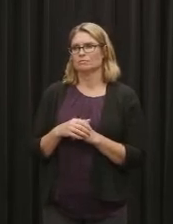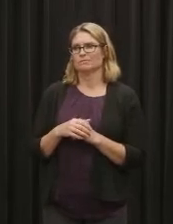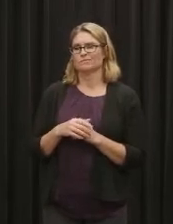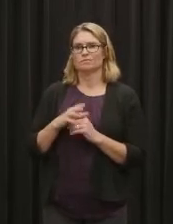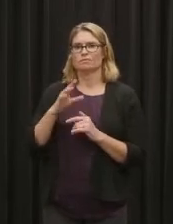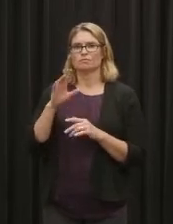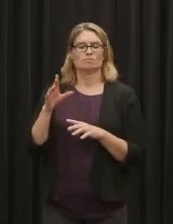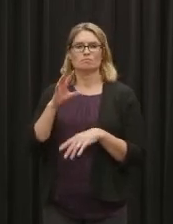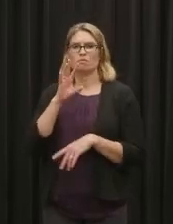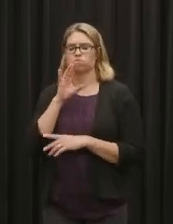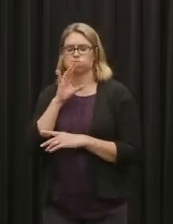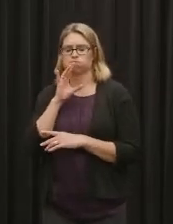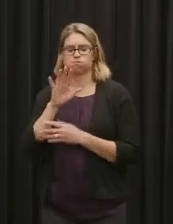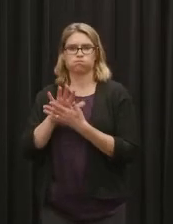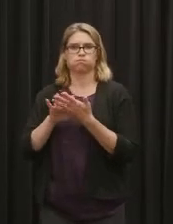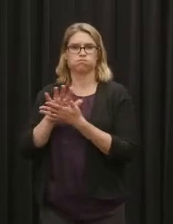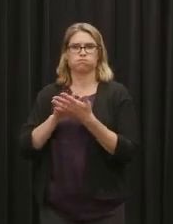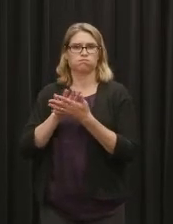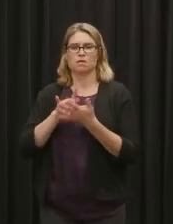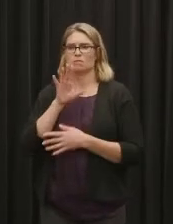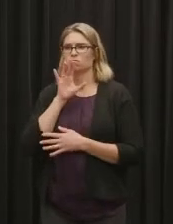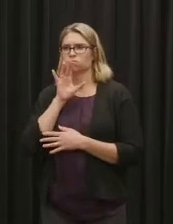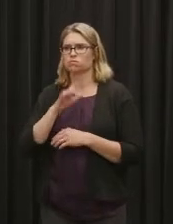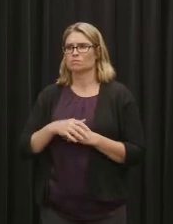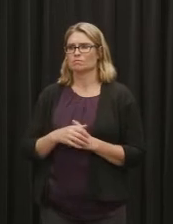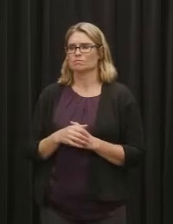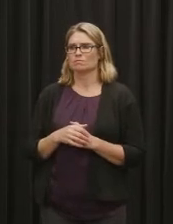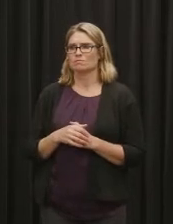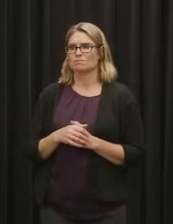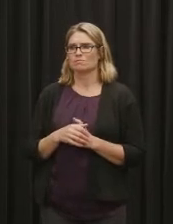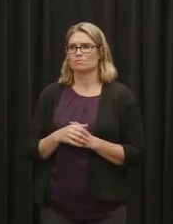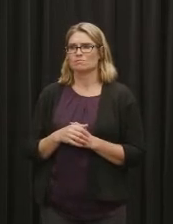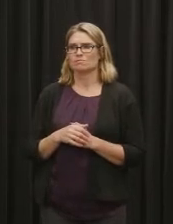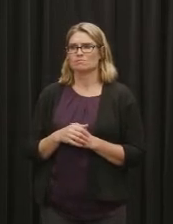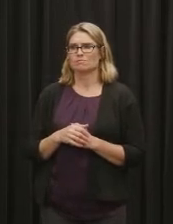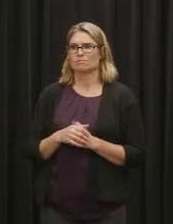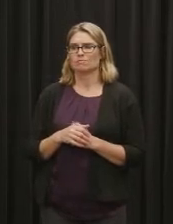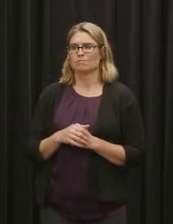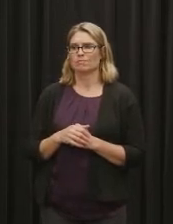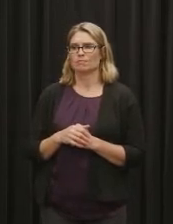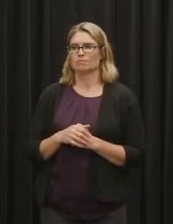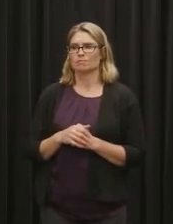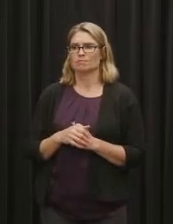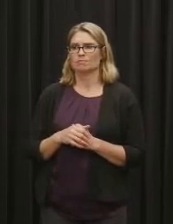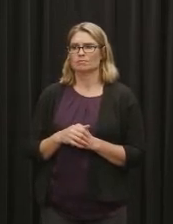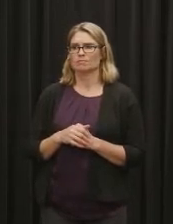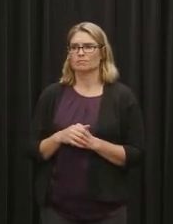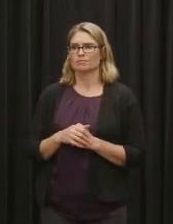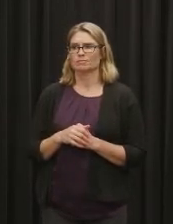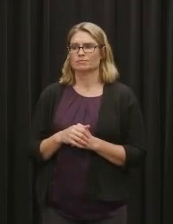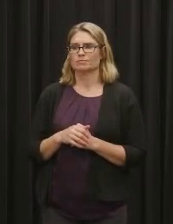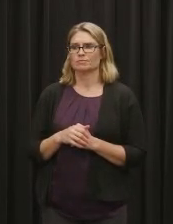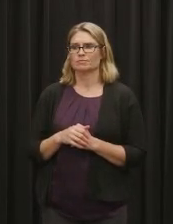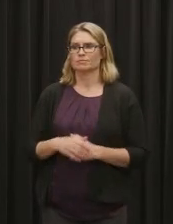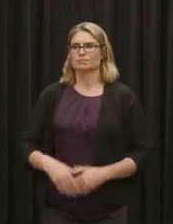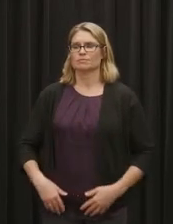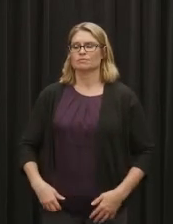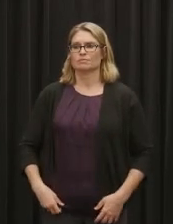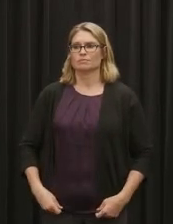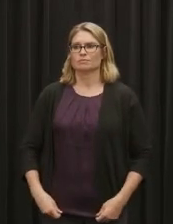Can you hear me? Je confirme rien. Peux-tu mettre ton micro? désactiviez